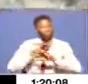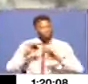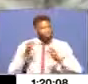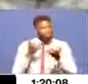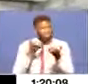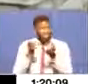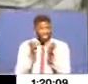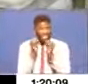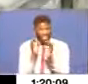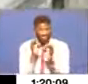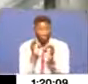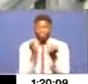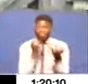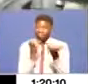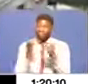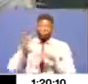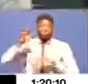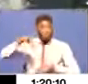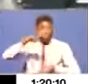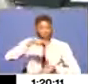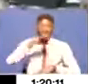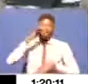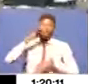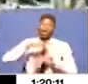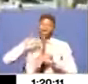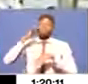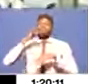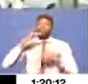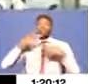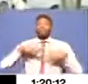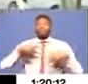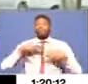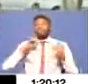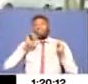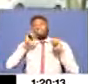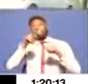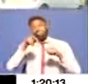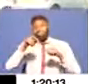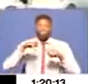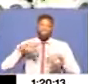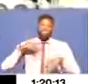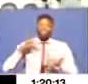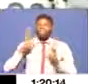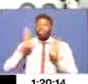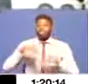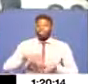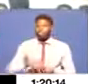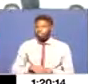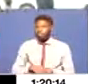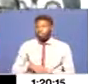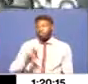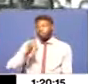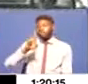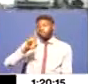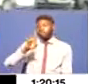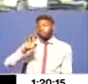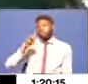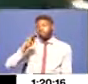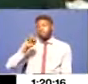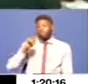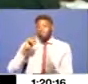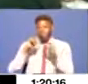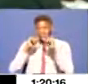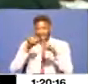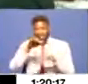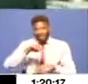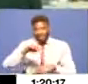the appeal of the park as a tourist site. Rehema Hamisi says the waterfront is an open space which acts as a recreation spot for